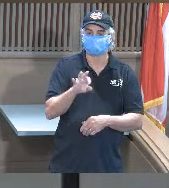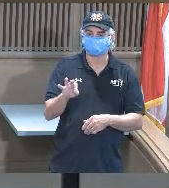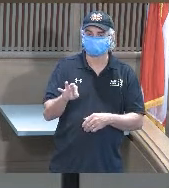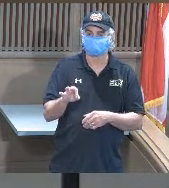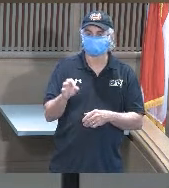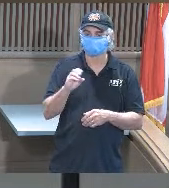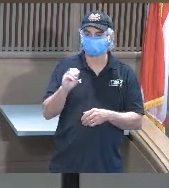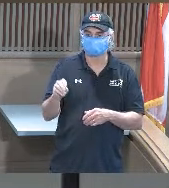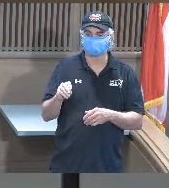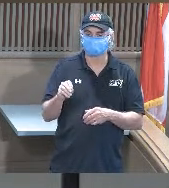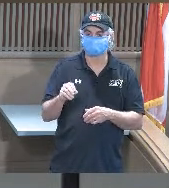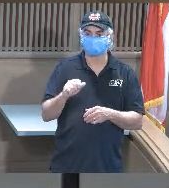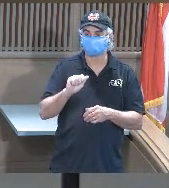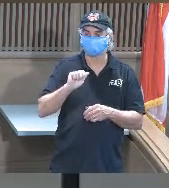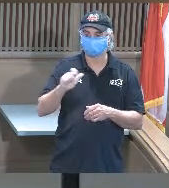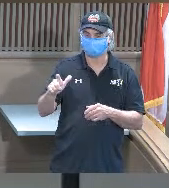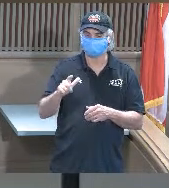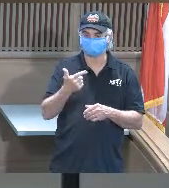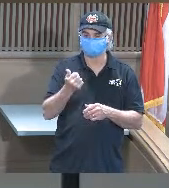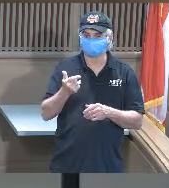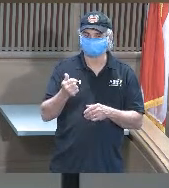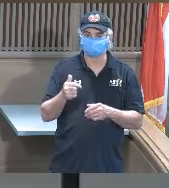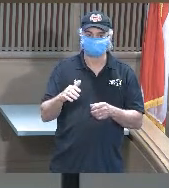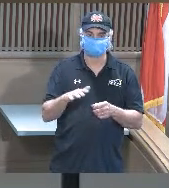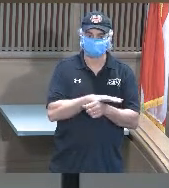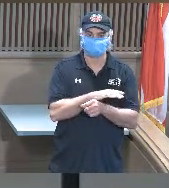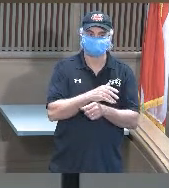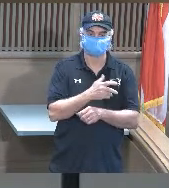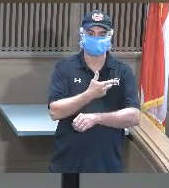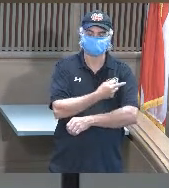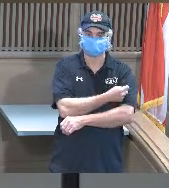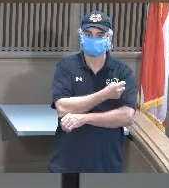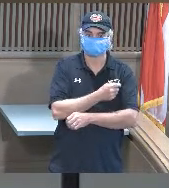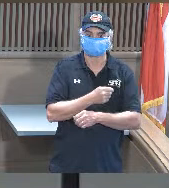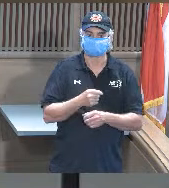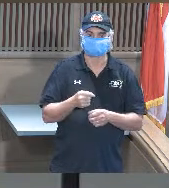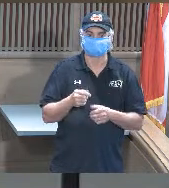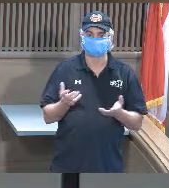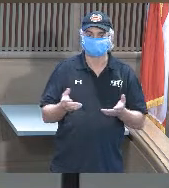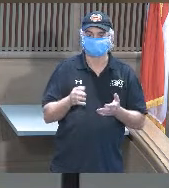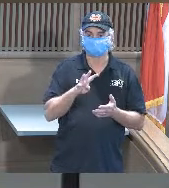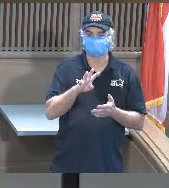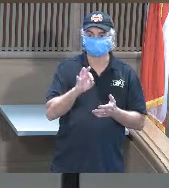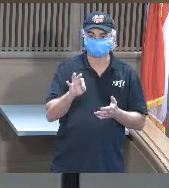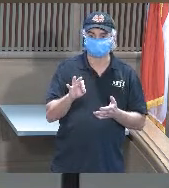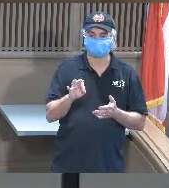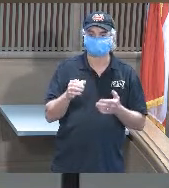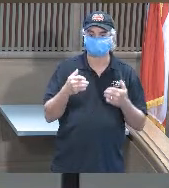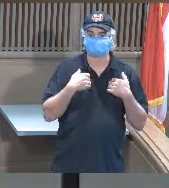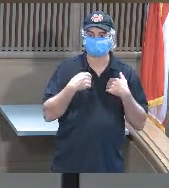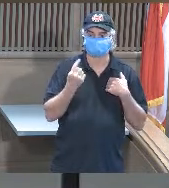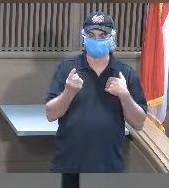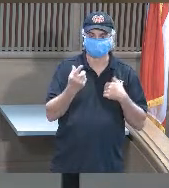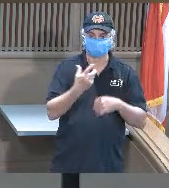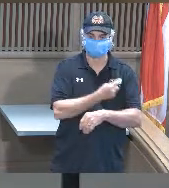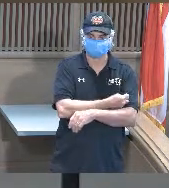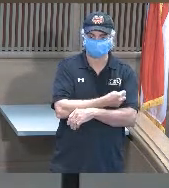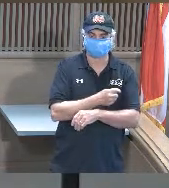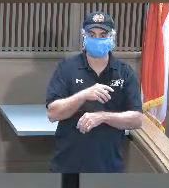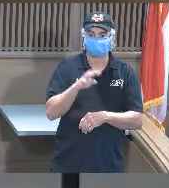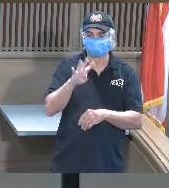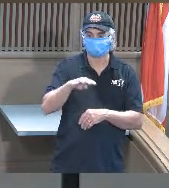all Georgians are fully vaccinated. In Dougherty County, 49% have had at least one vaccine,